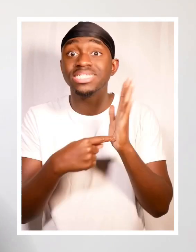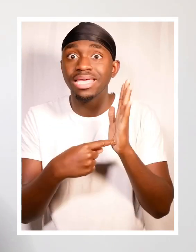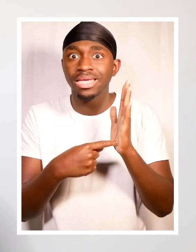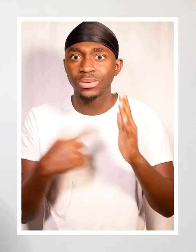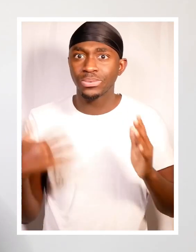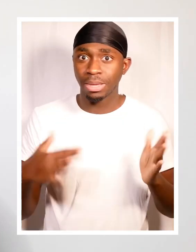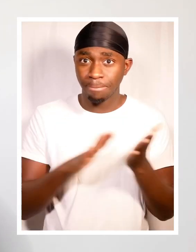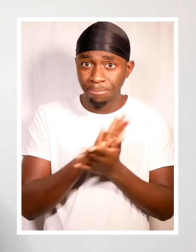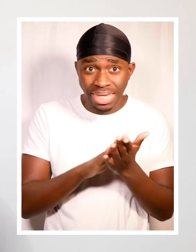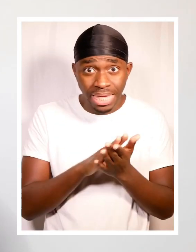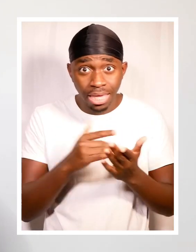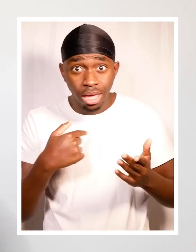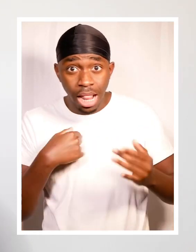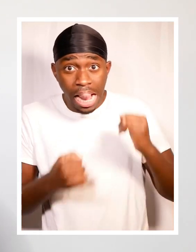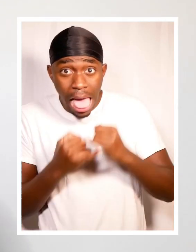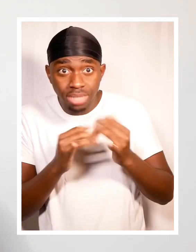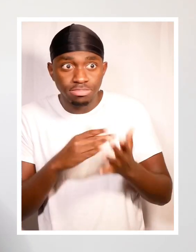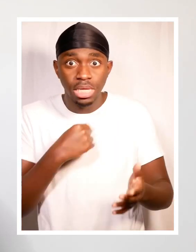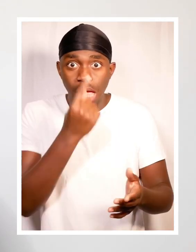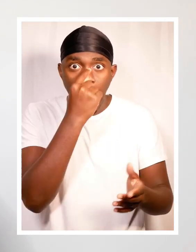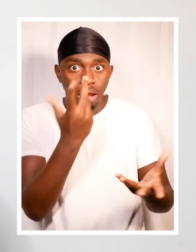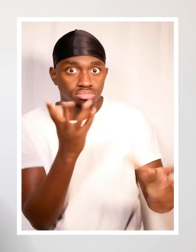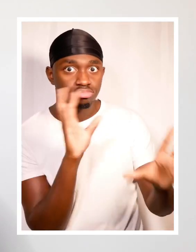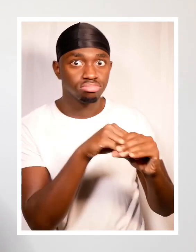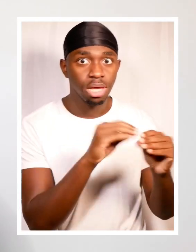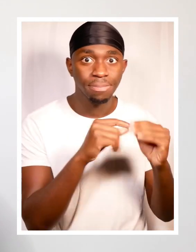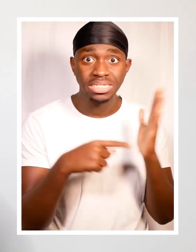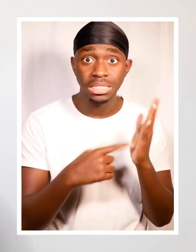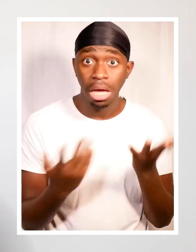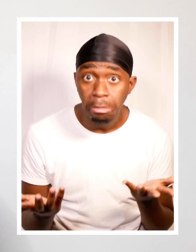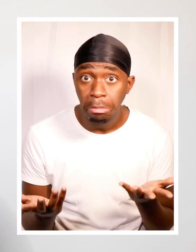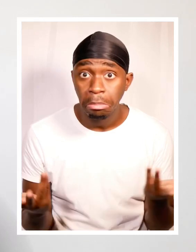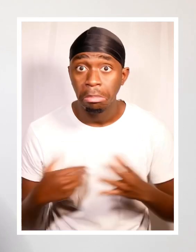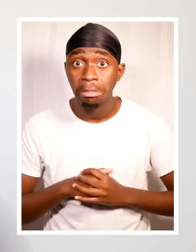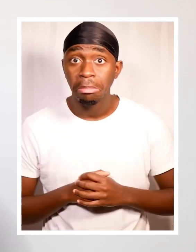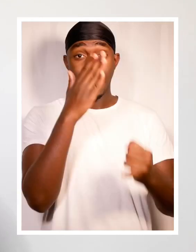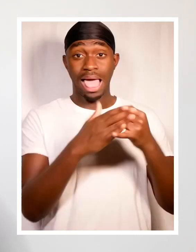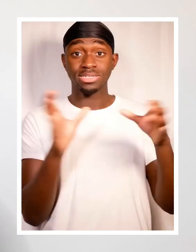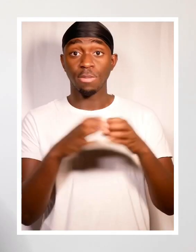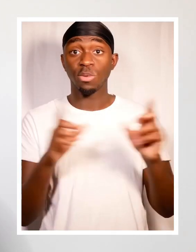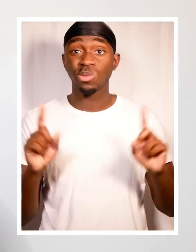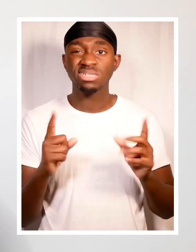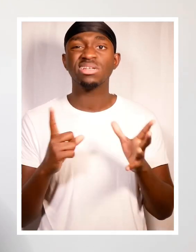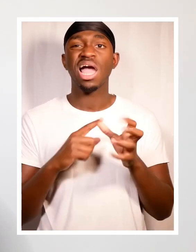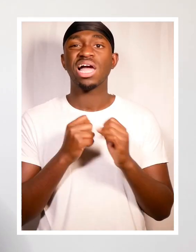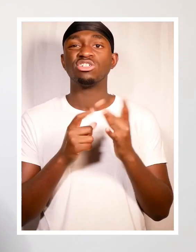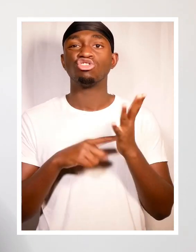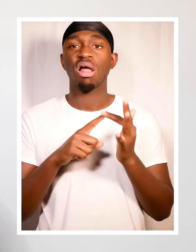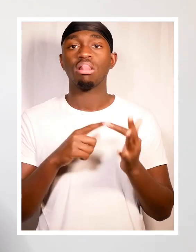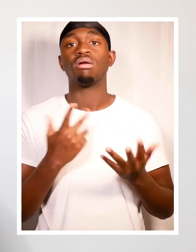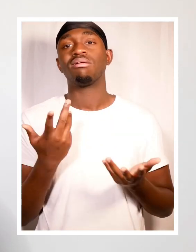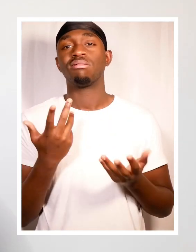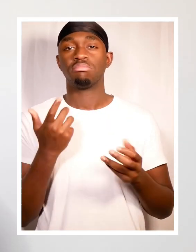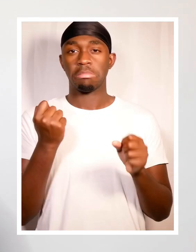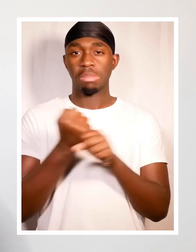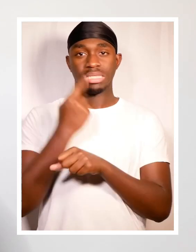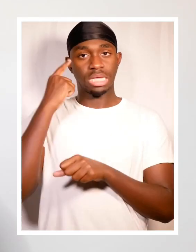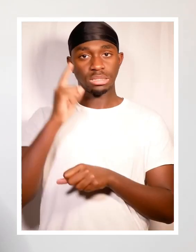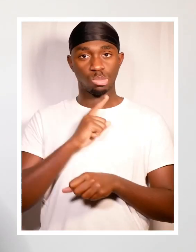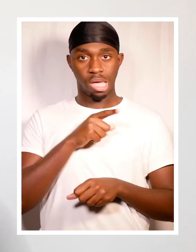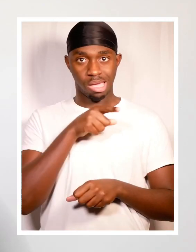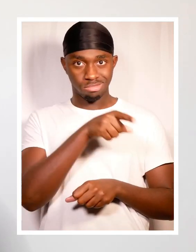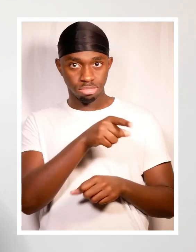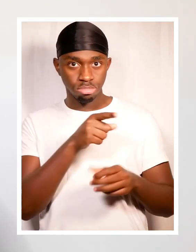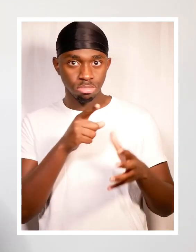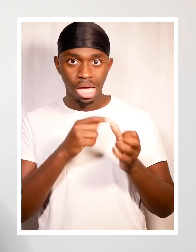that bt at the time were actively looking for ways to get more women into tech so part of the boot camp course